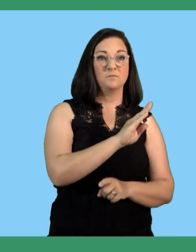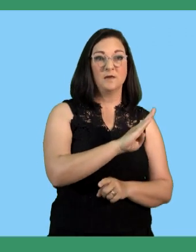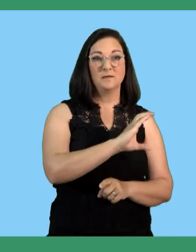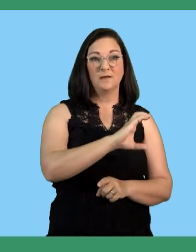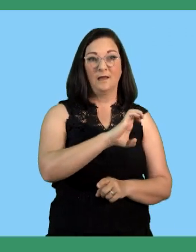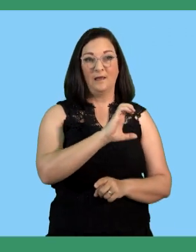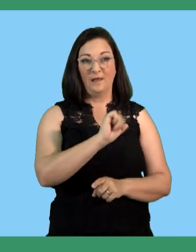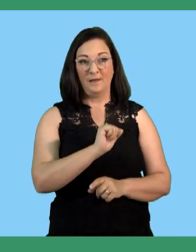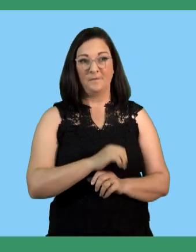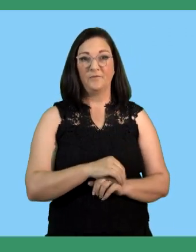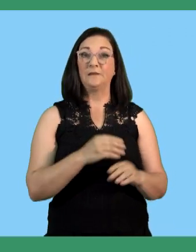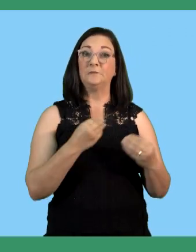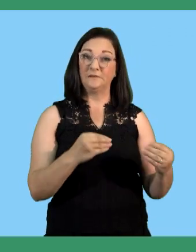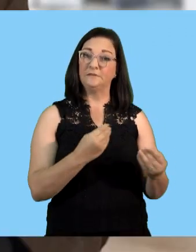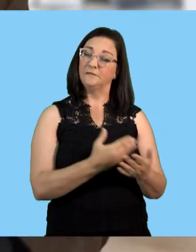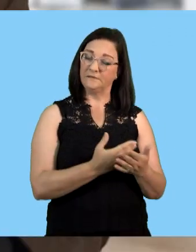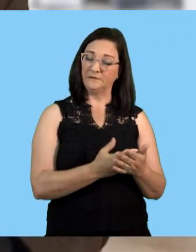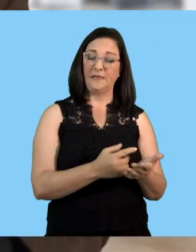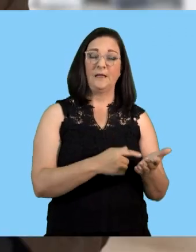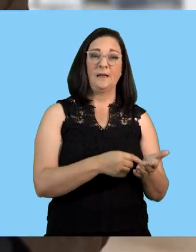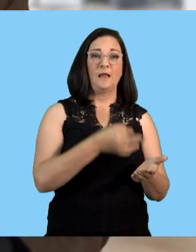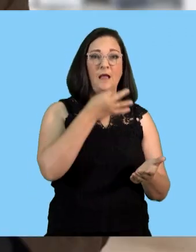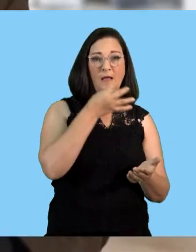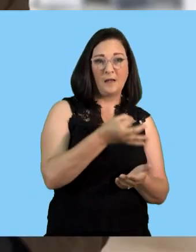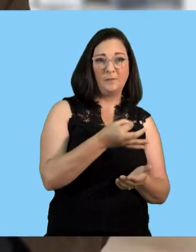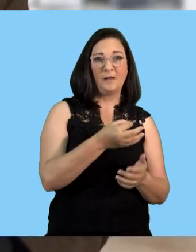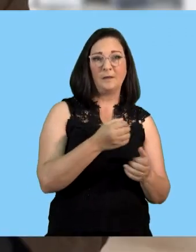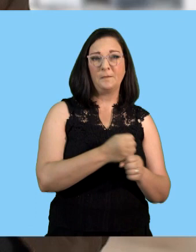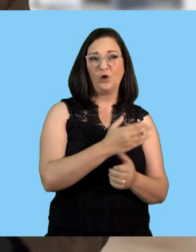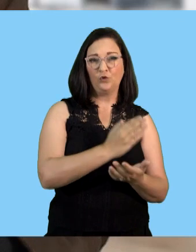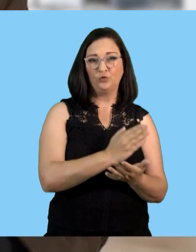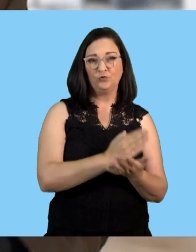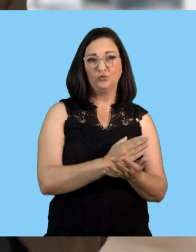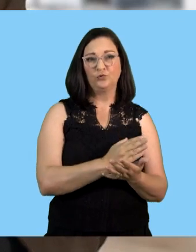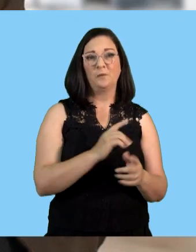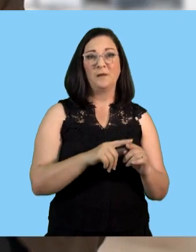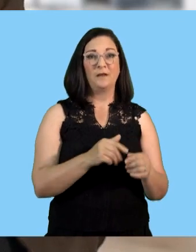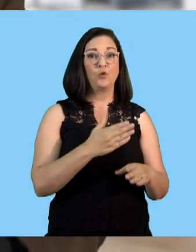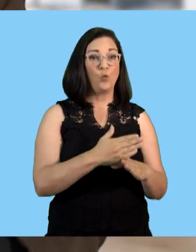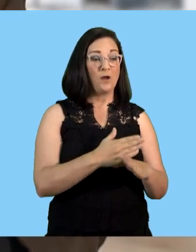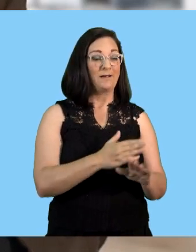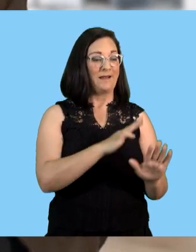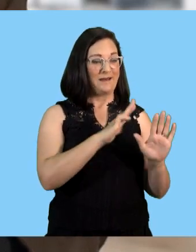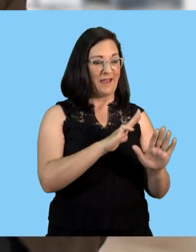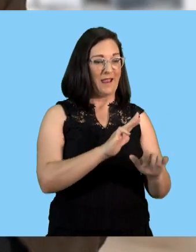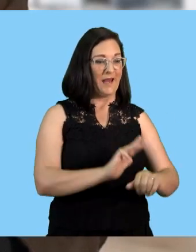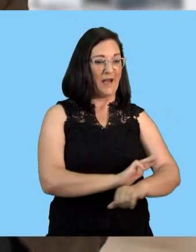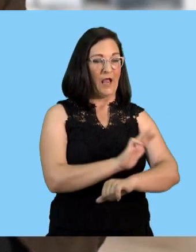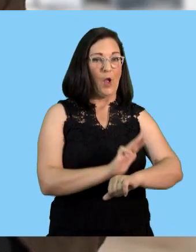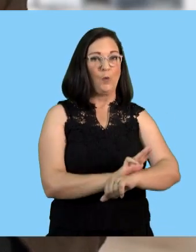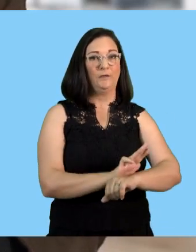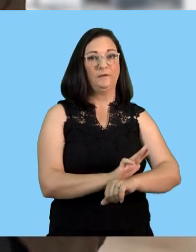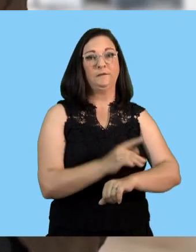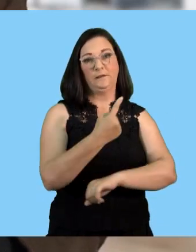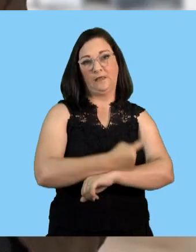the BCA? Don't forget, businesses can apply the BCA by ensuring that workers only work 9 hours per day in